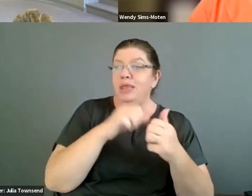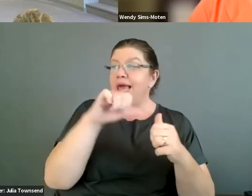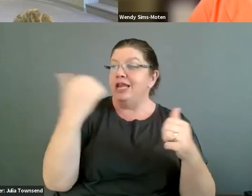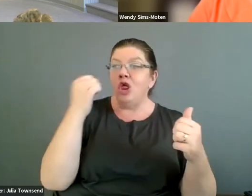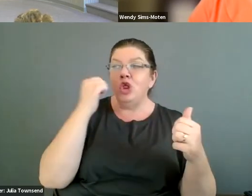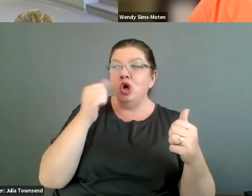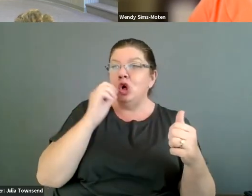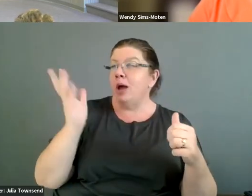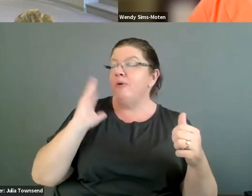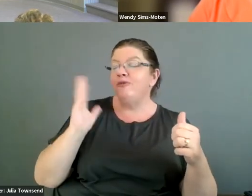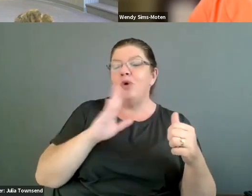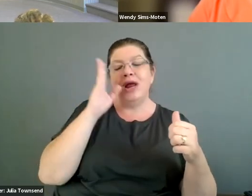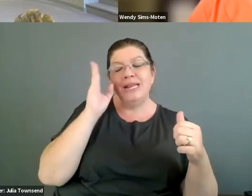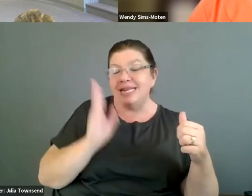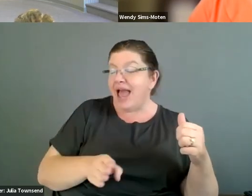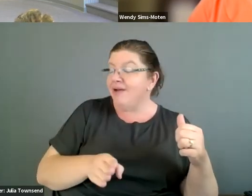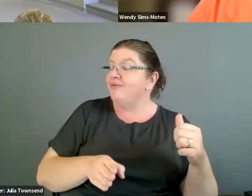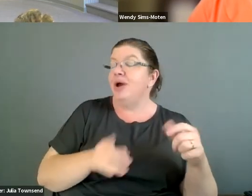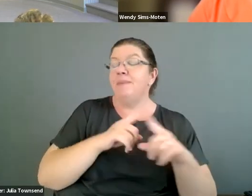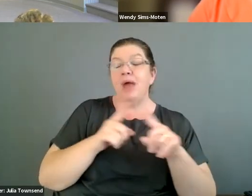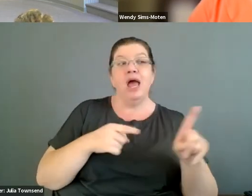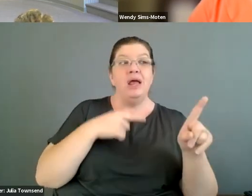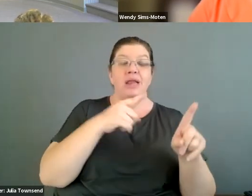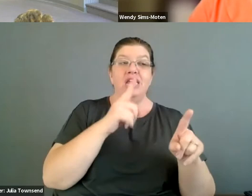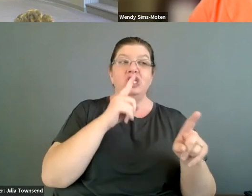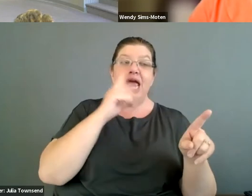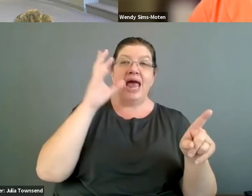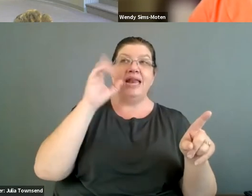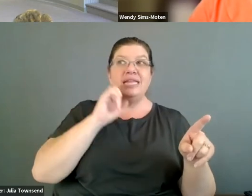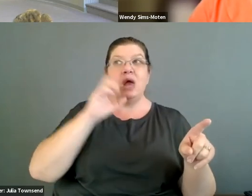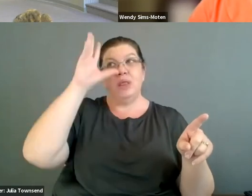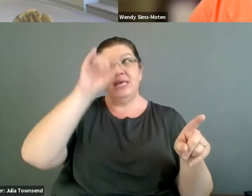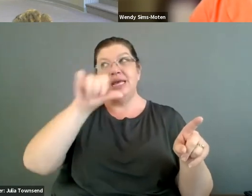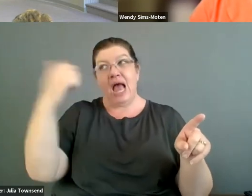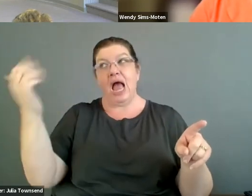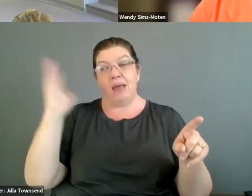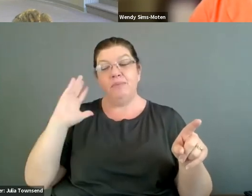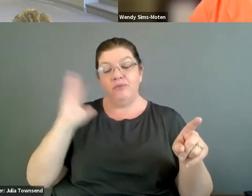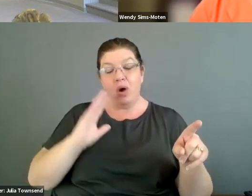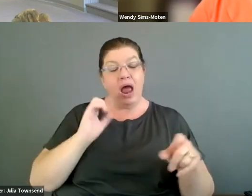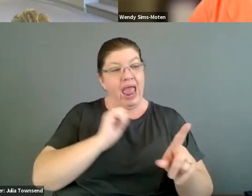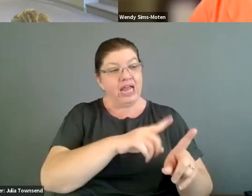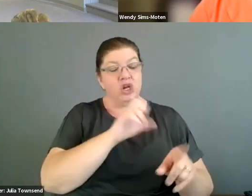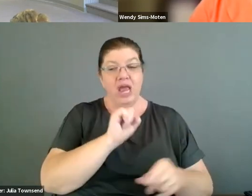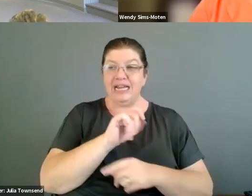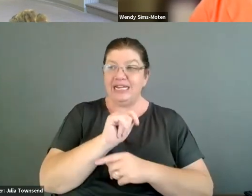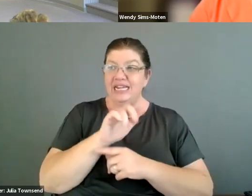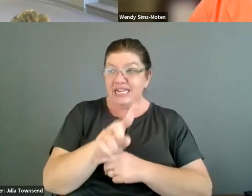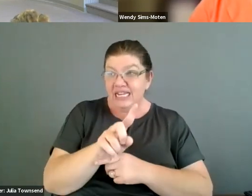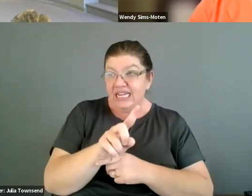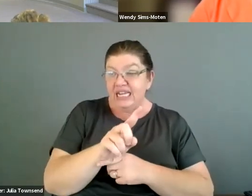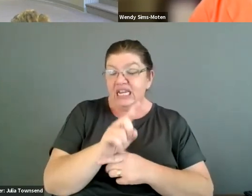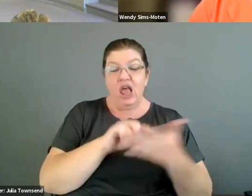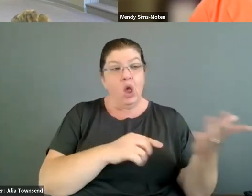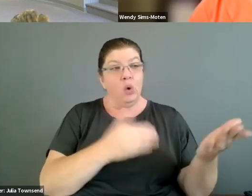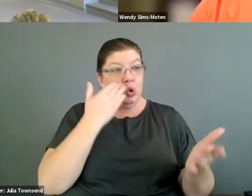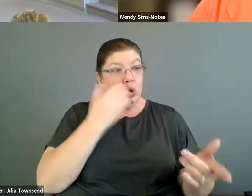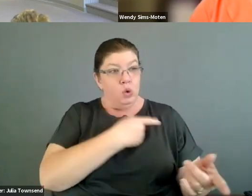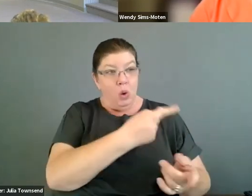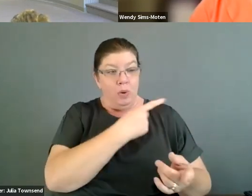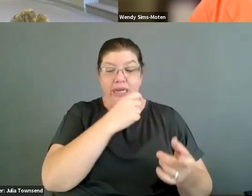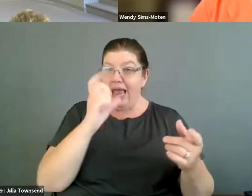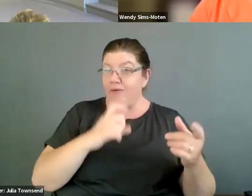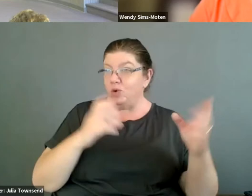girl before, but she had sex with a guy in the past. I asked her about STDs and all that, and we knew we didn't have to